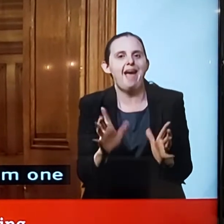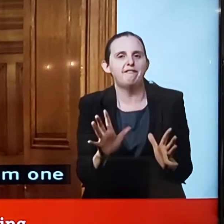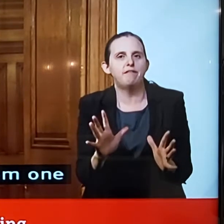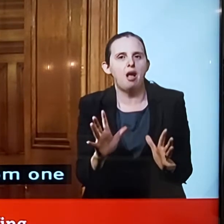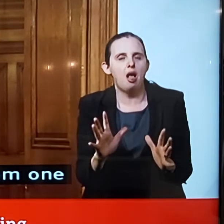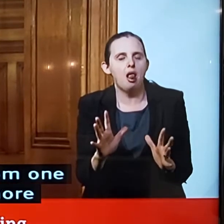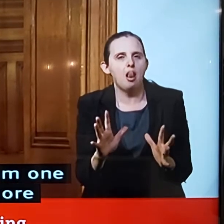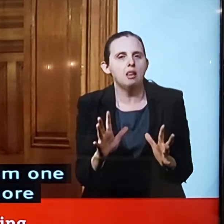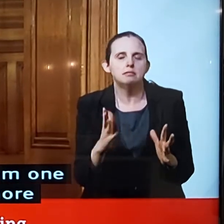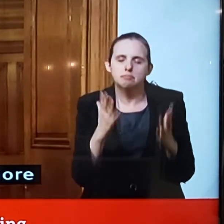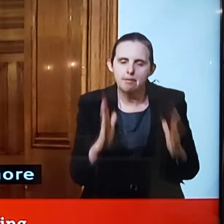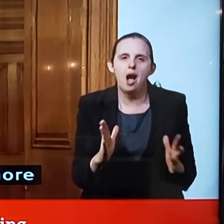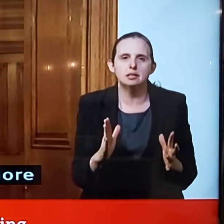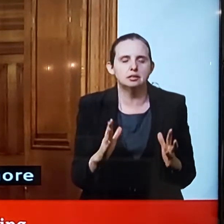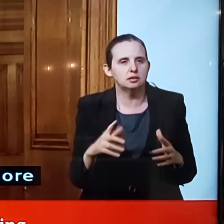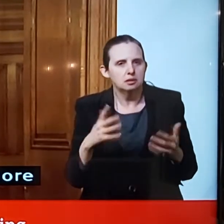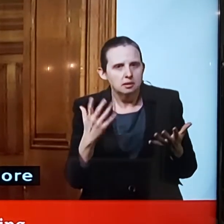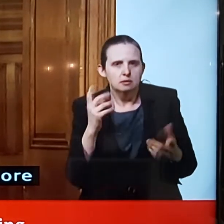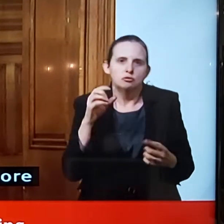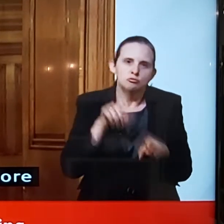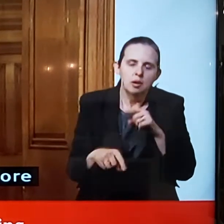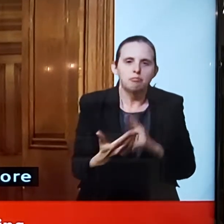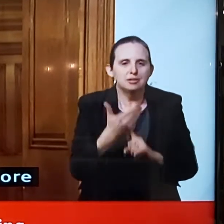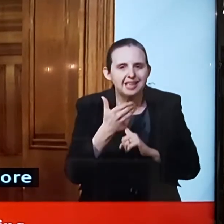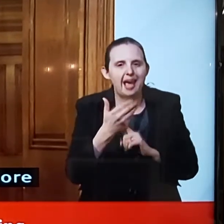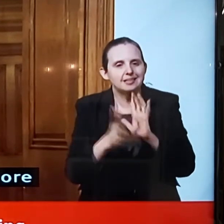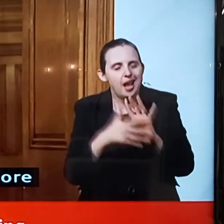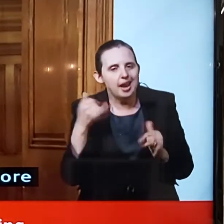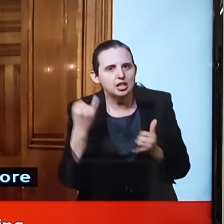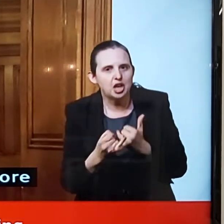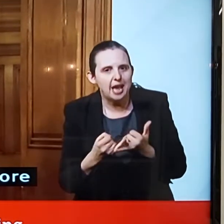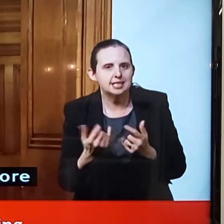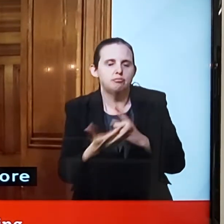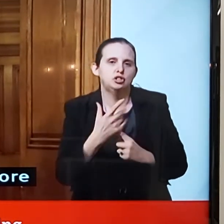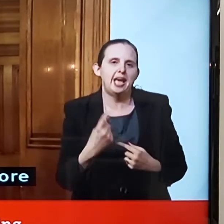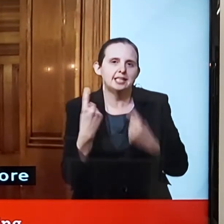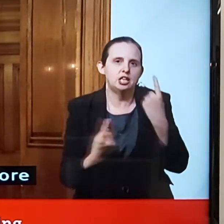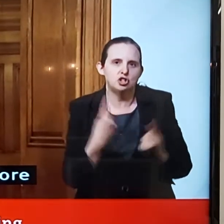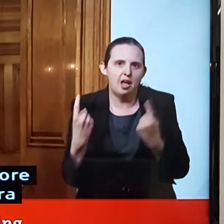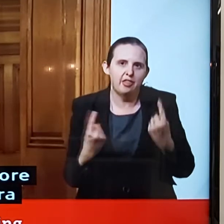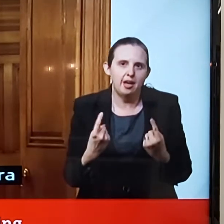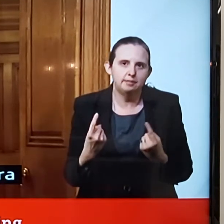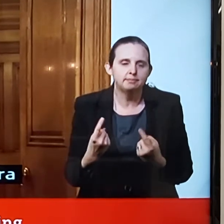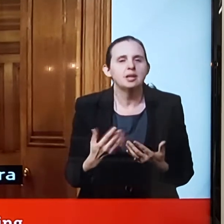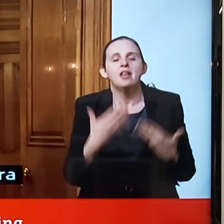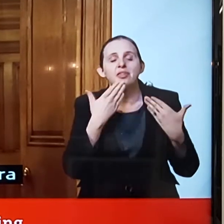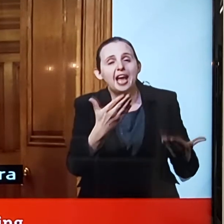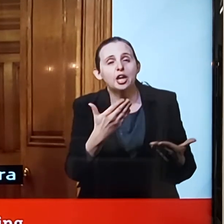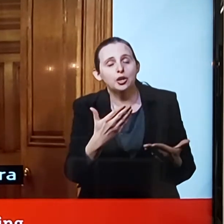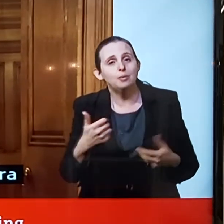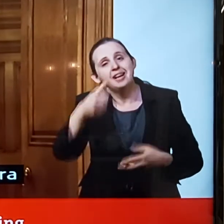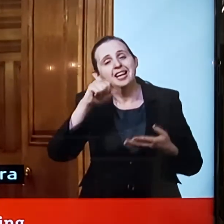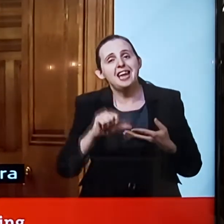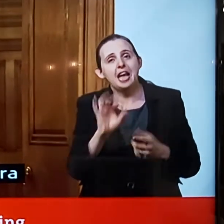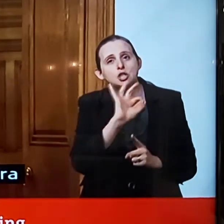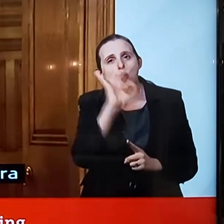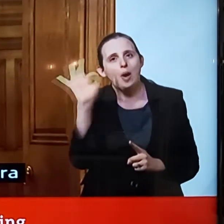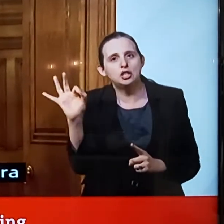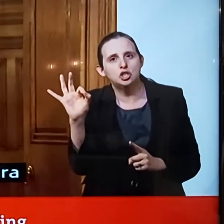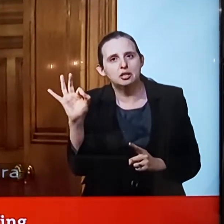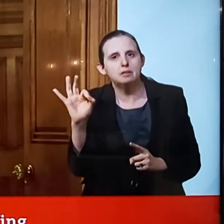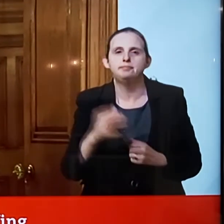stop and passing it on, because that's how we're going to get this under control. Thank you very much indeed, Hannah. Next question from Dan O'Donoghue from the Press